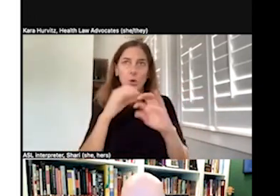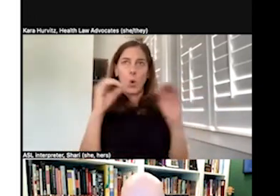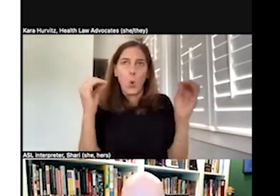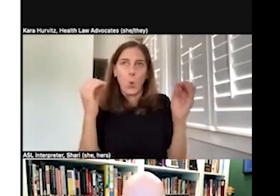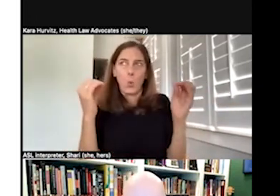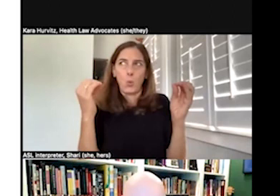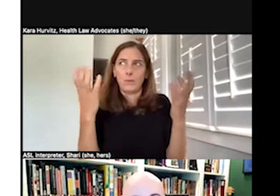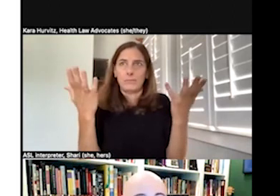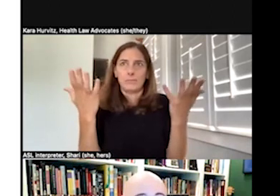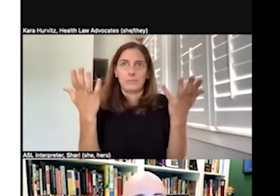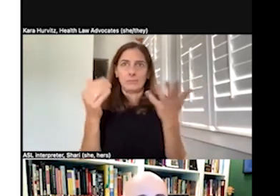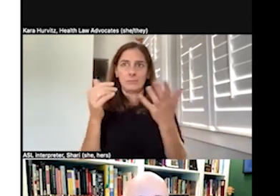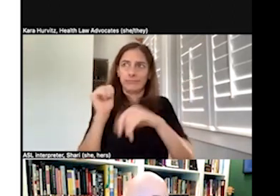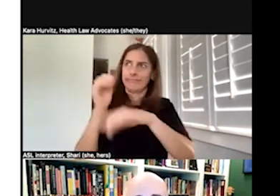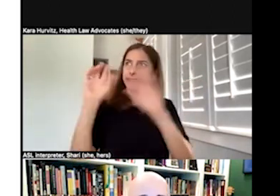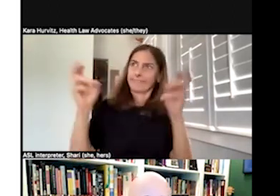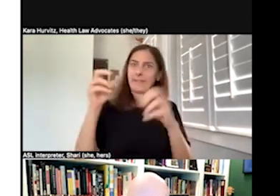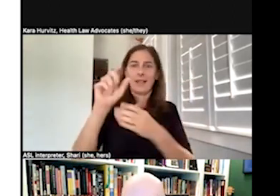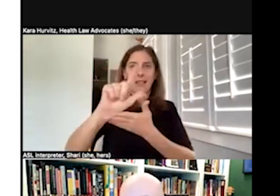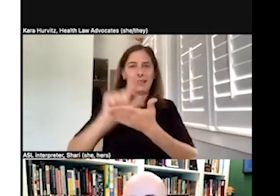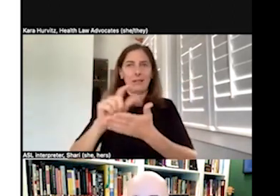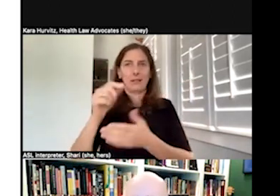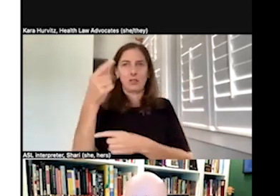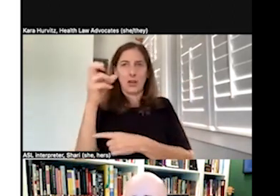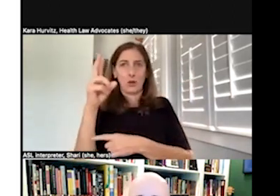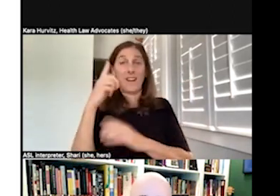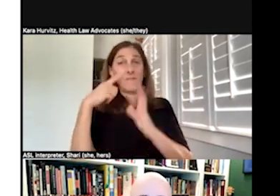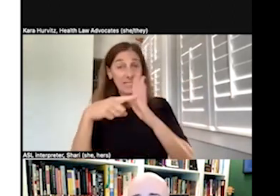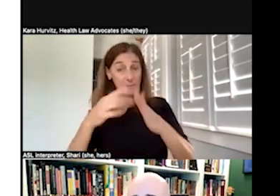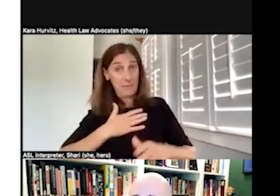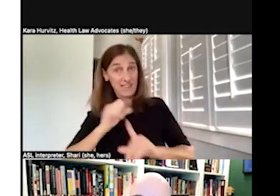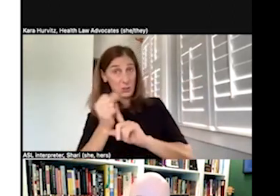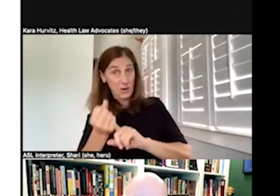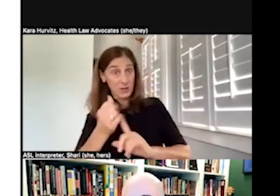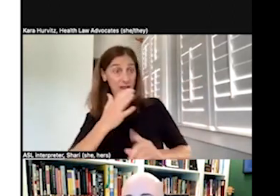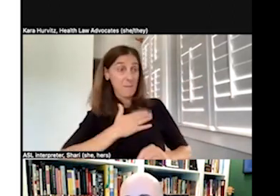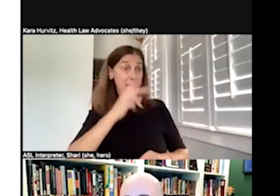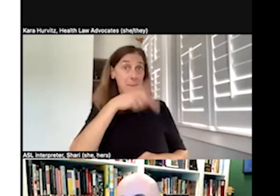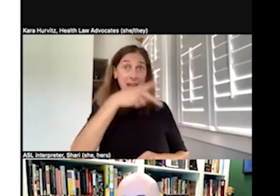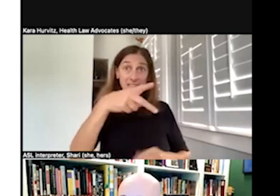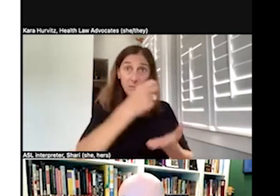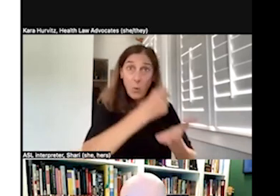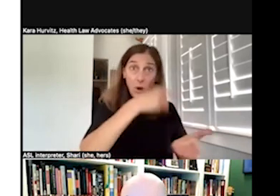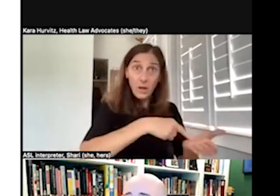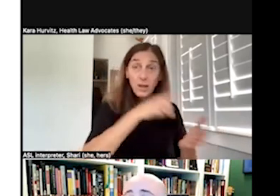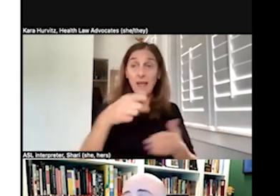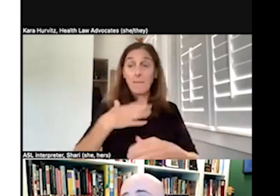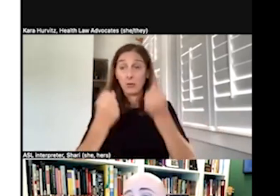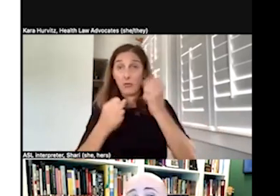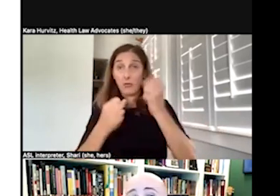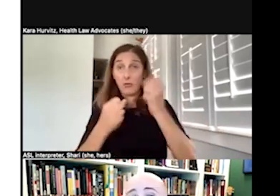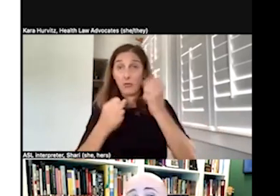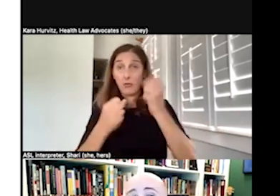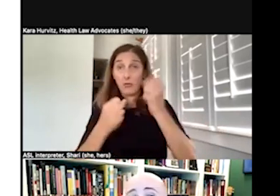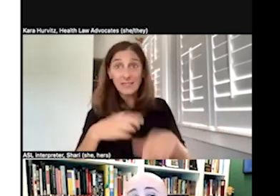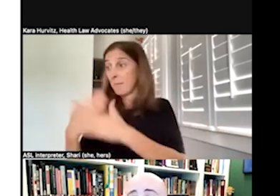gender marker that is on my state ID is different than the gender marker that is on my passport, and that is different than the gender marker that is on my birth certificate. What is